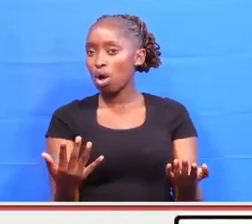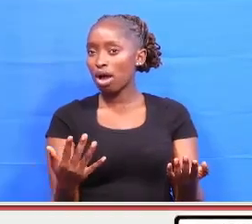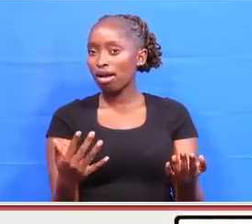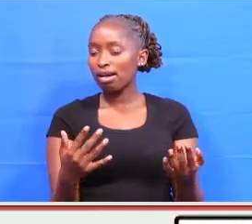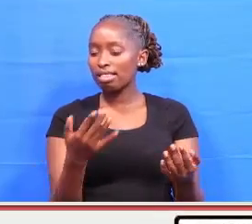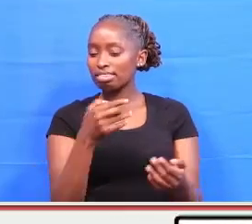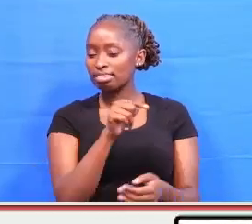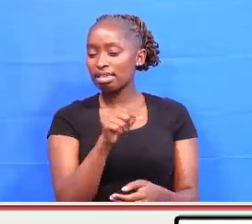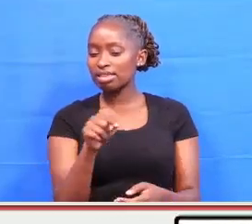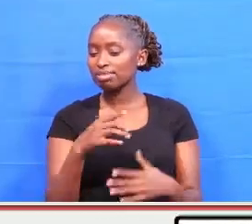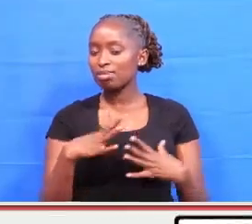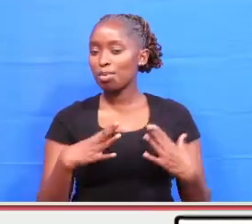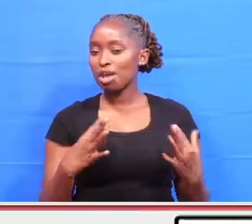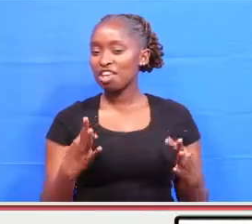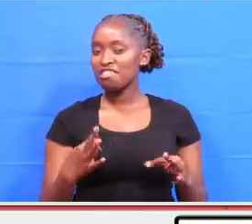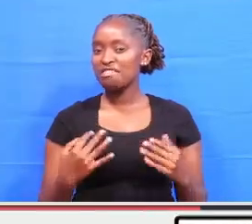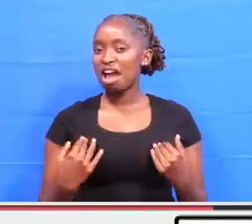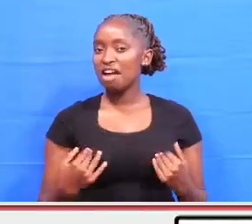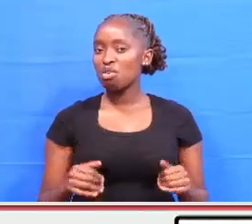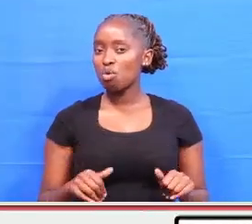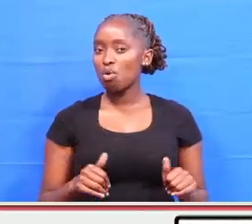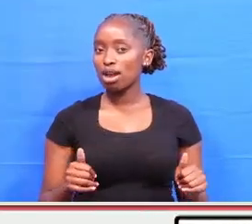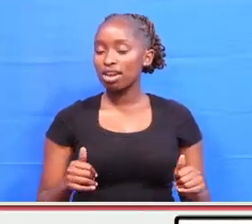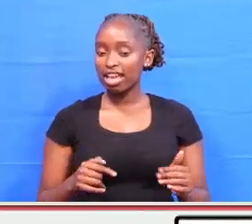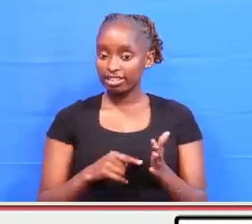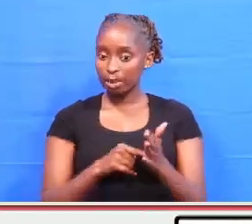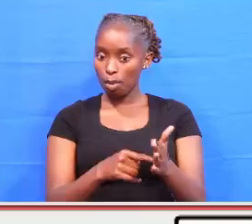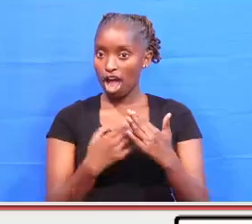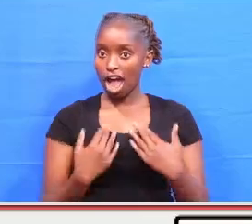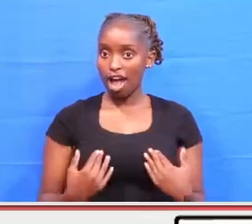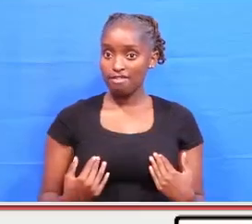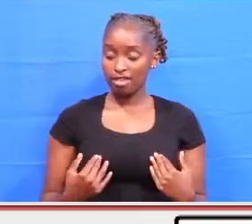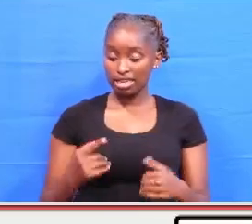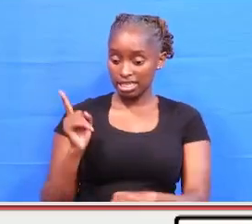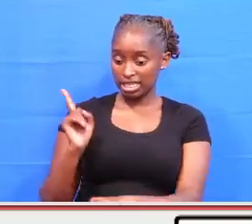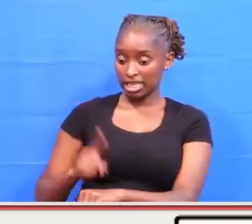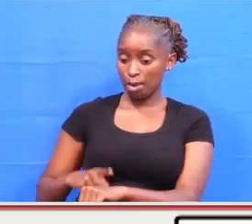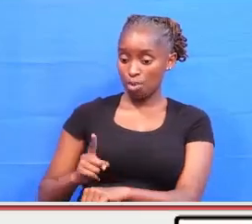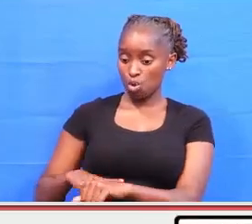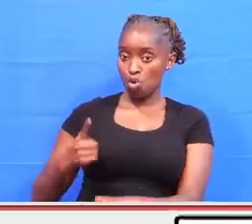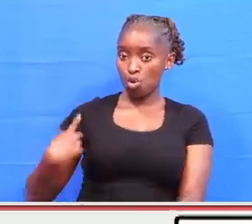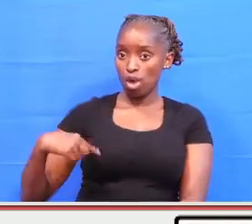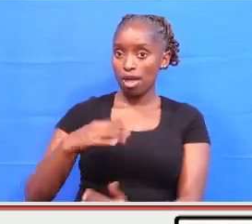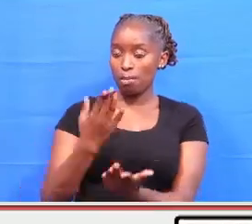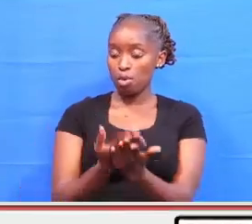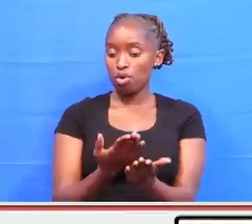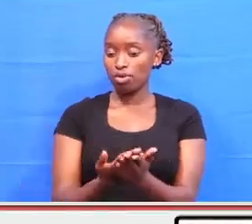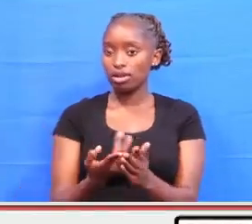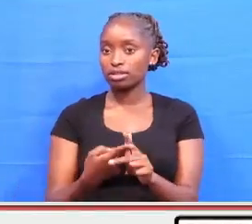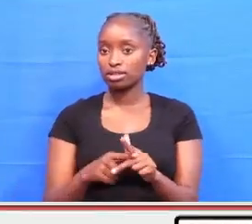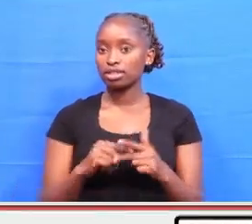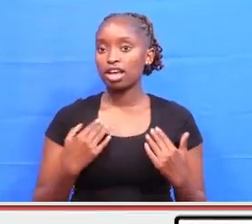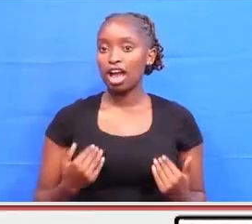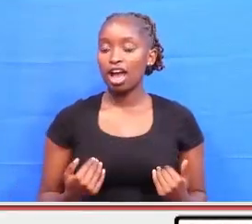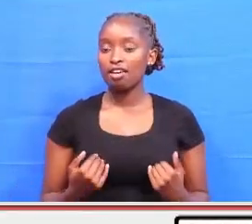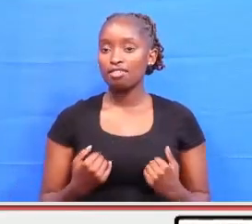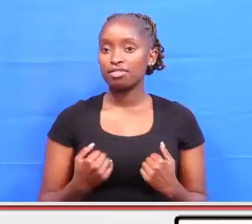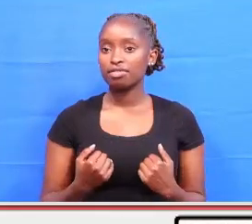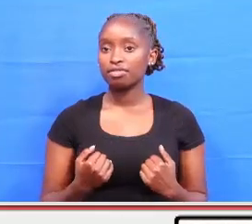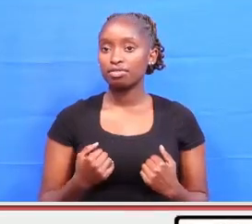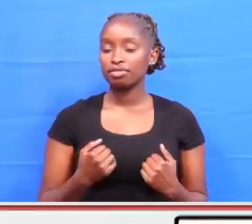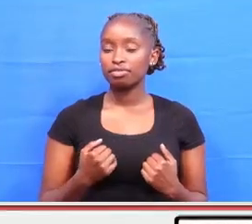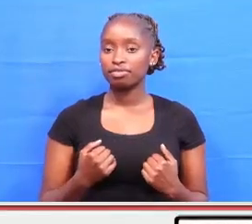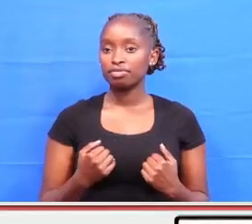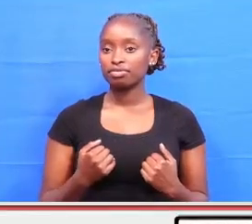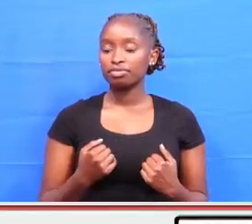stretch this thing. Right. We had an example, actually, when we were proposing to start a debt cancelling framework for those